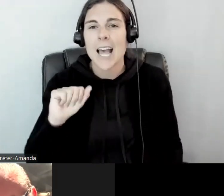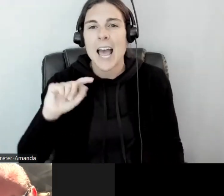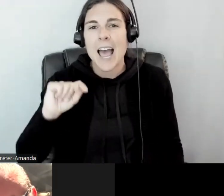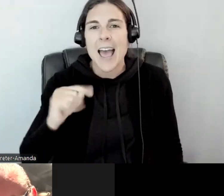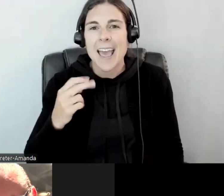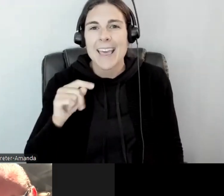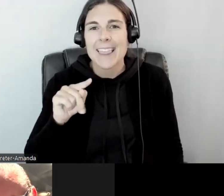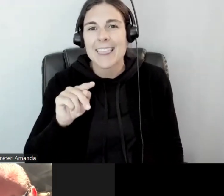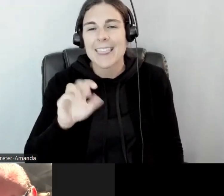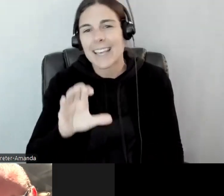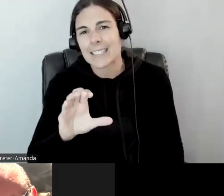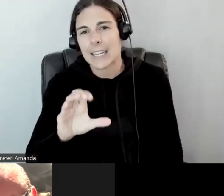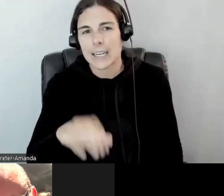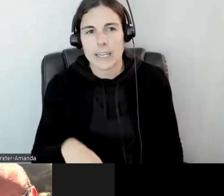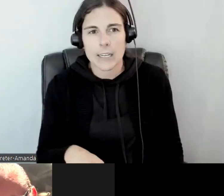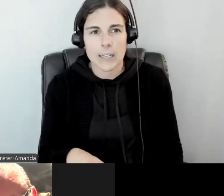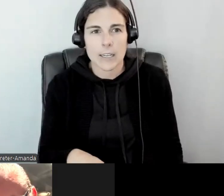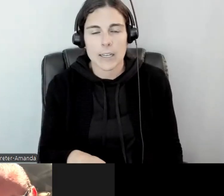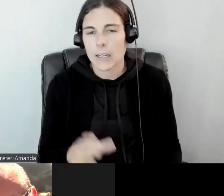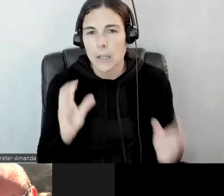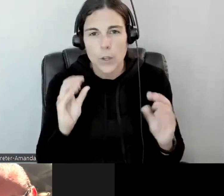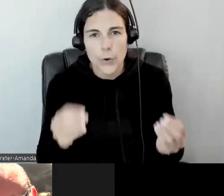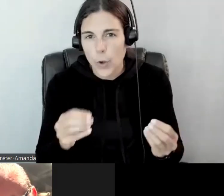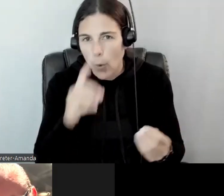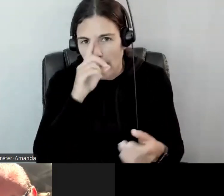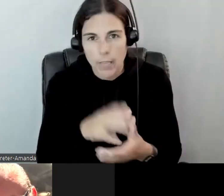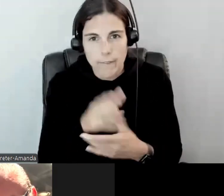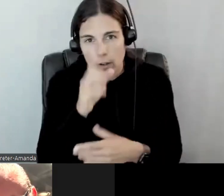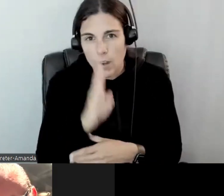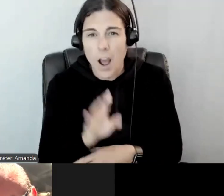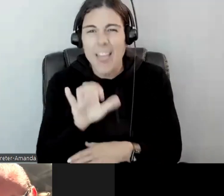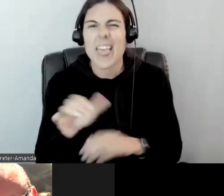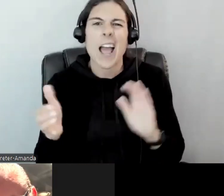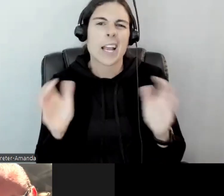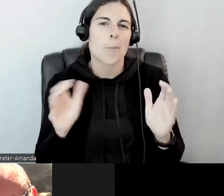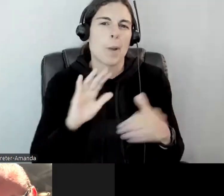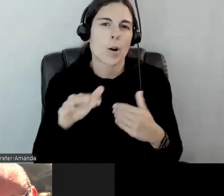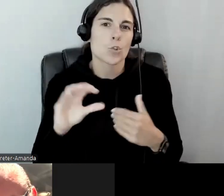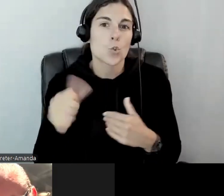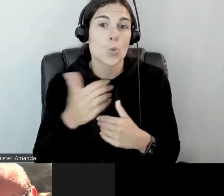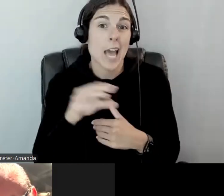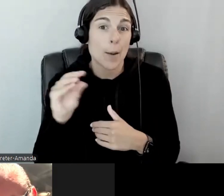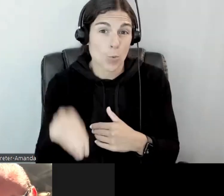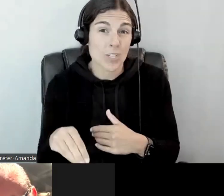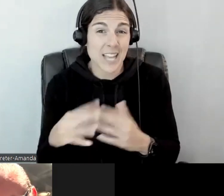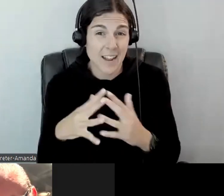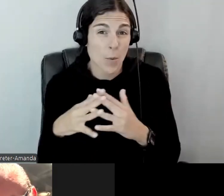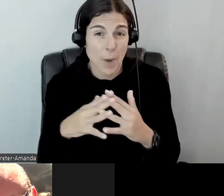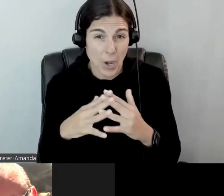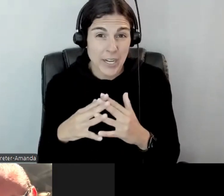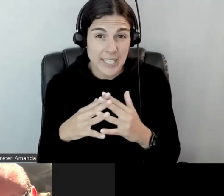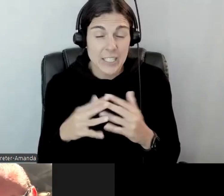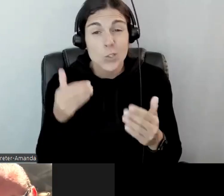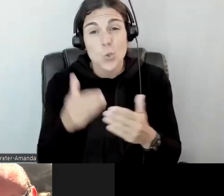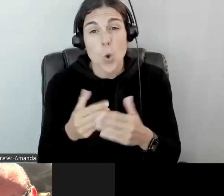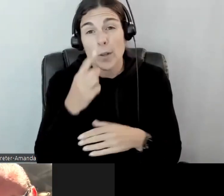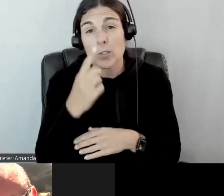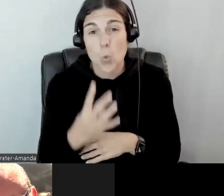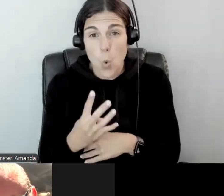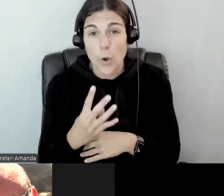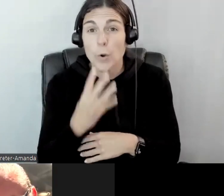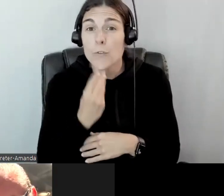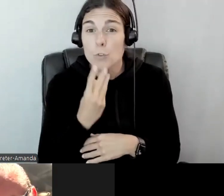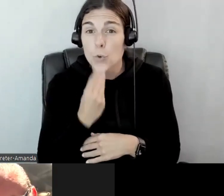agnostic. Again, that compares to 10% of all Americans. So a huge percent, almost a quarter of all US Jews are